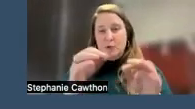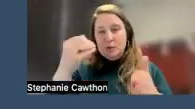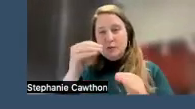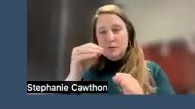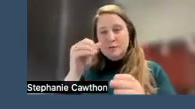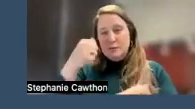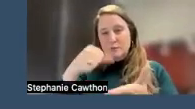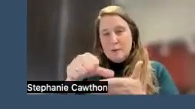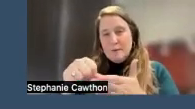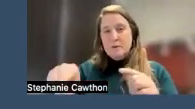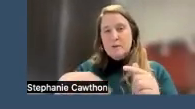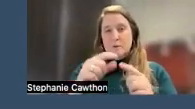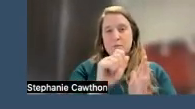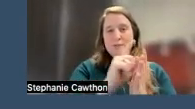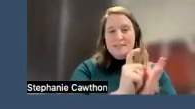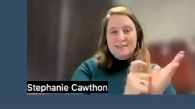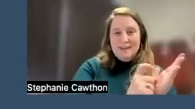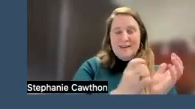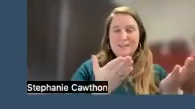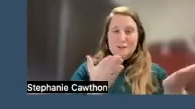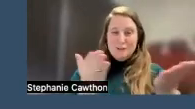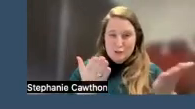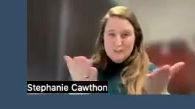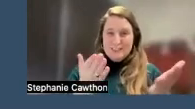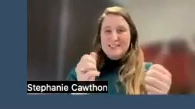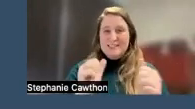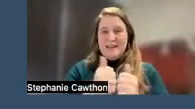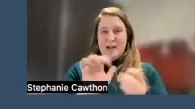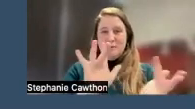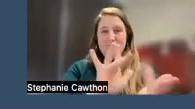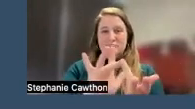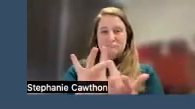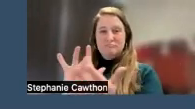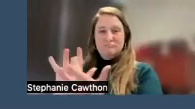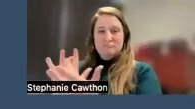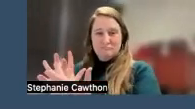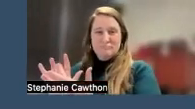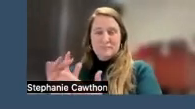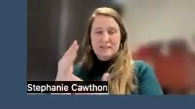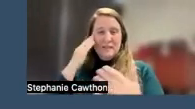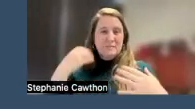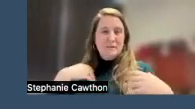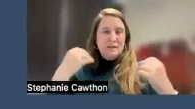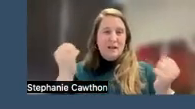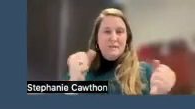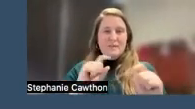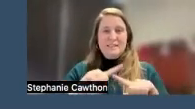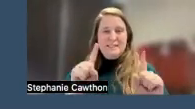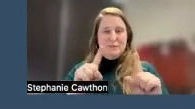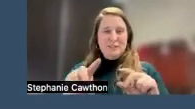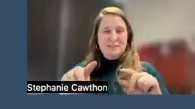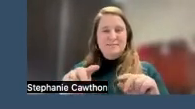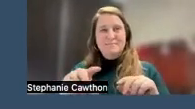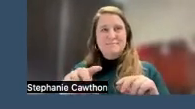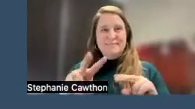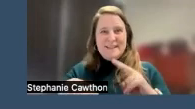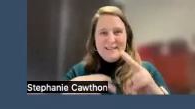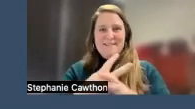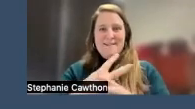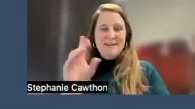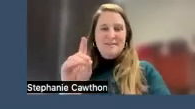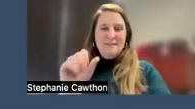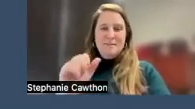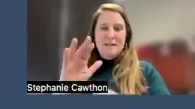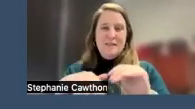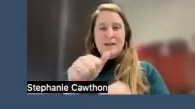condition or struggle. And so that's really important to be mindful of when we're designing services and how we do our outreach. Mental health